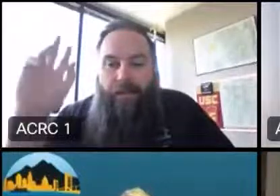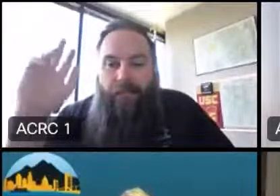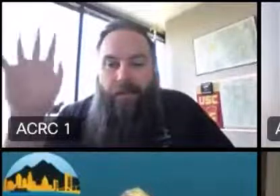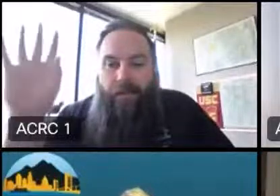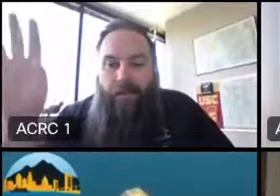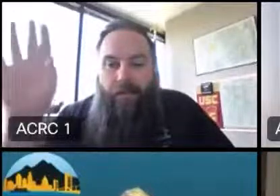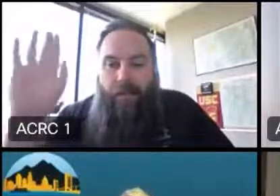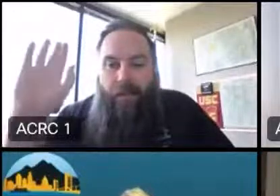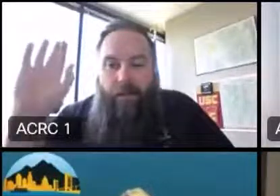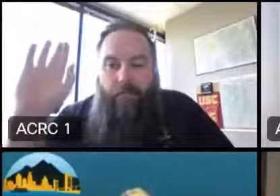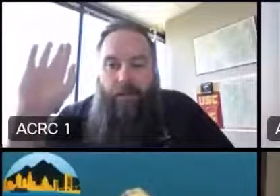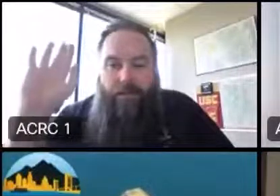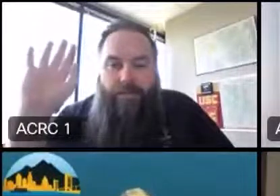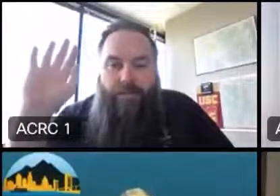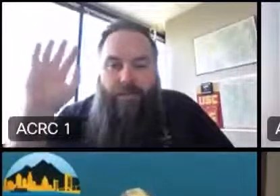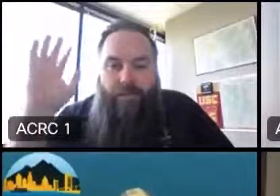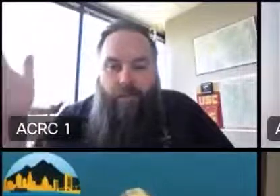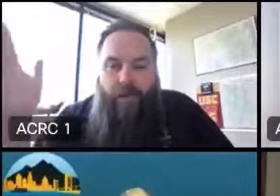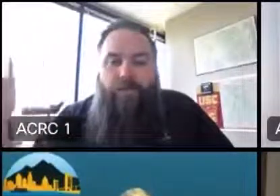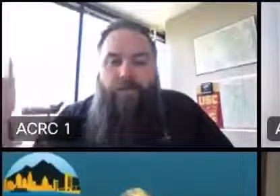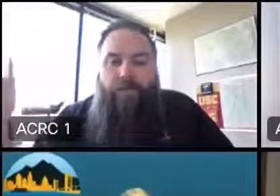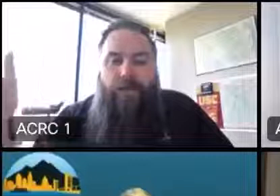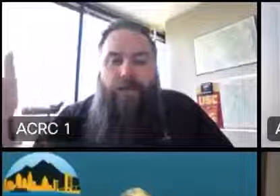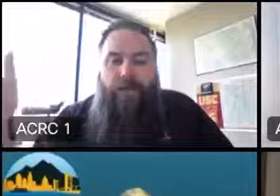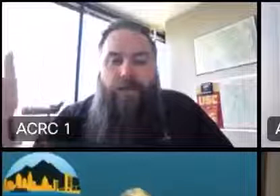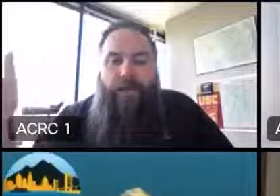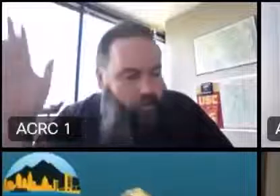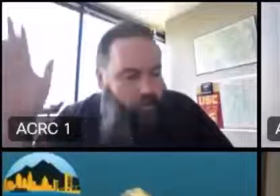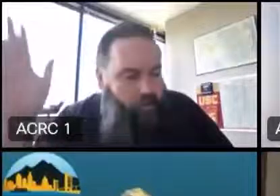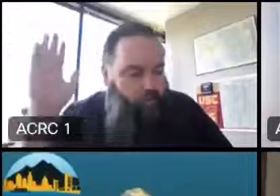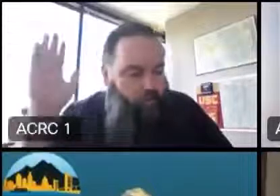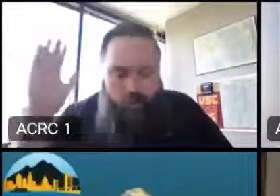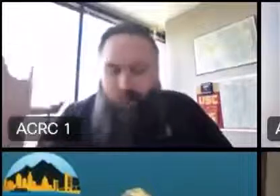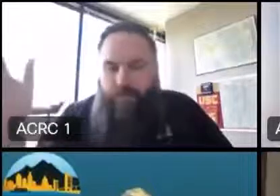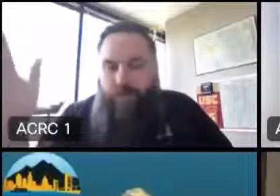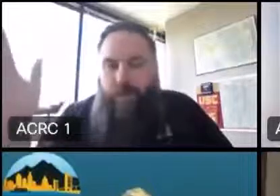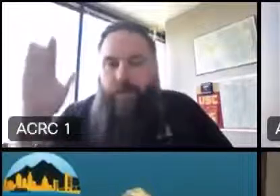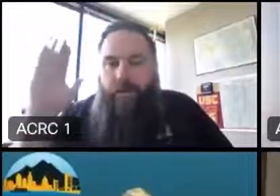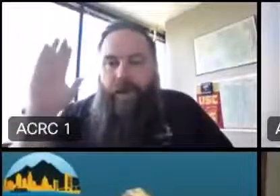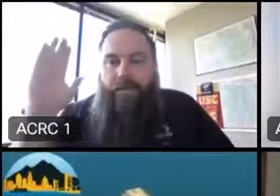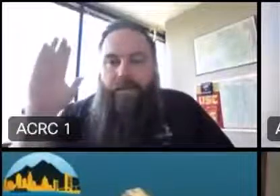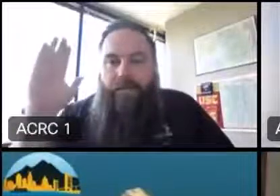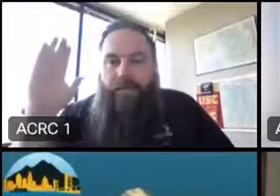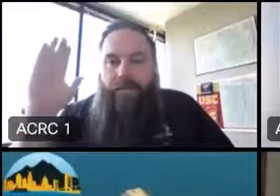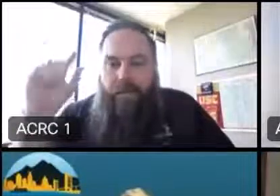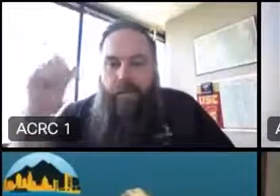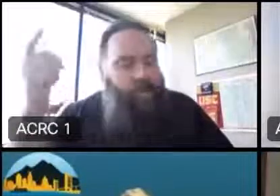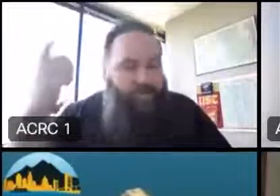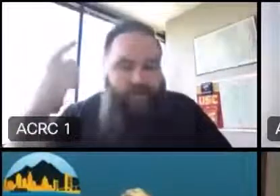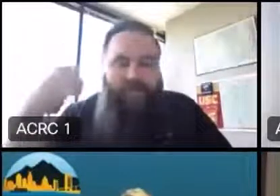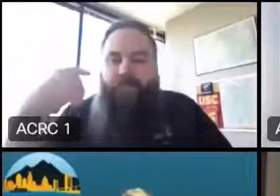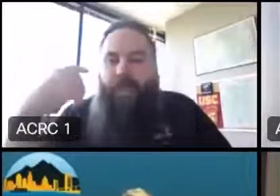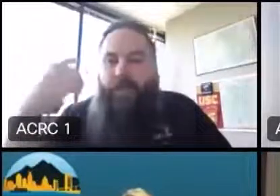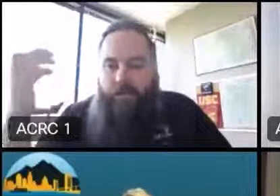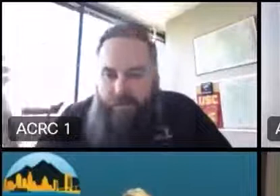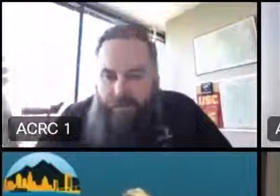can get a very clear, like, okay, so we have the money in the D1 for the workforce survey. How does that end up, like, are they